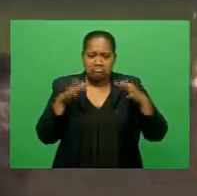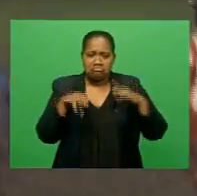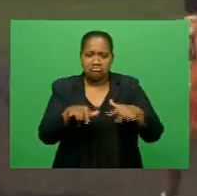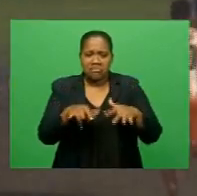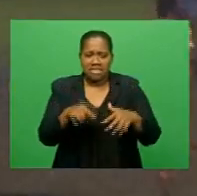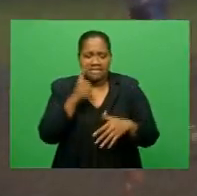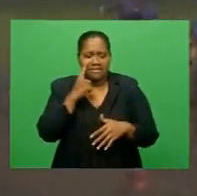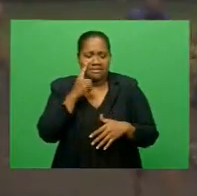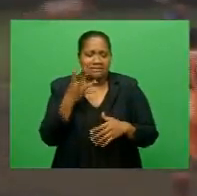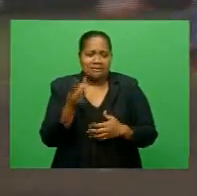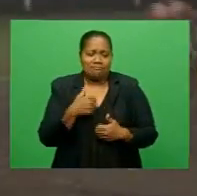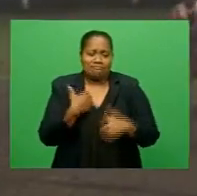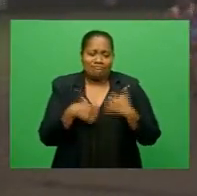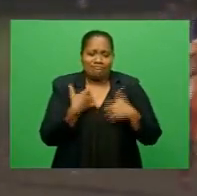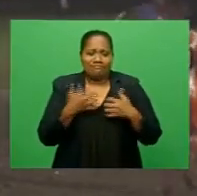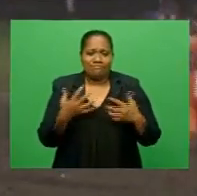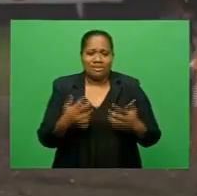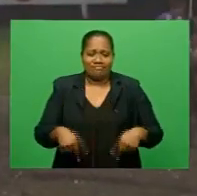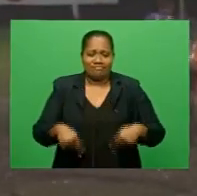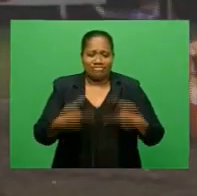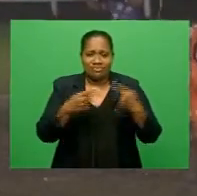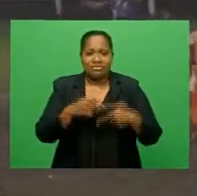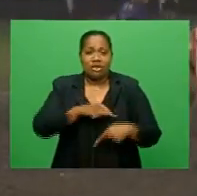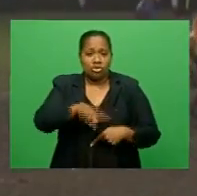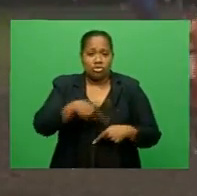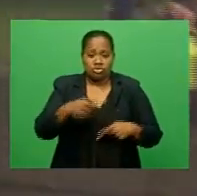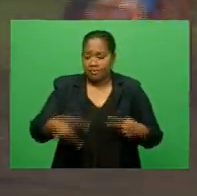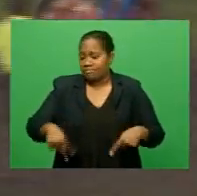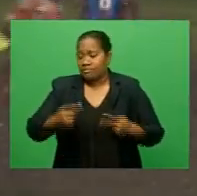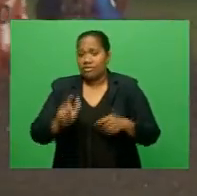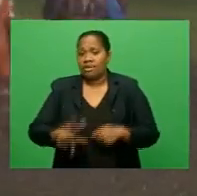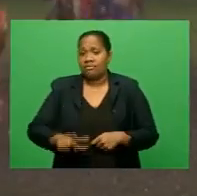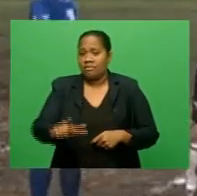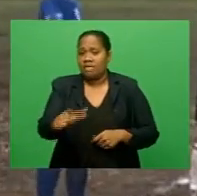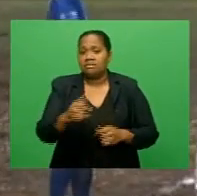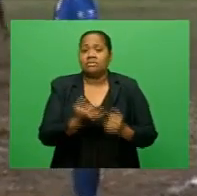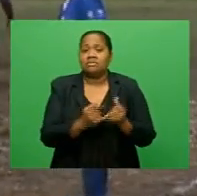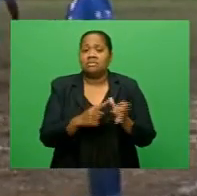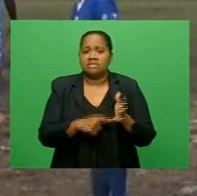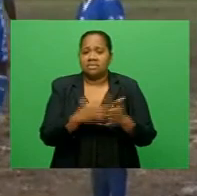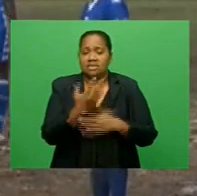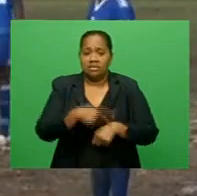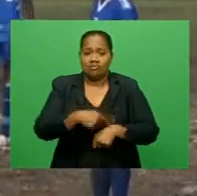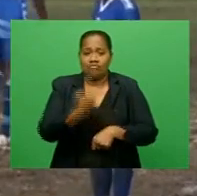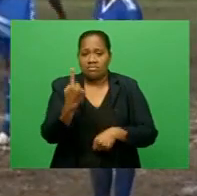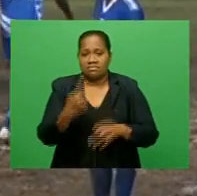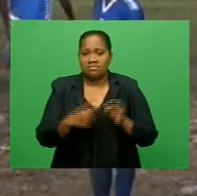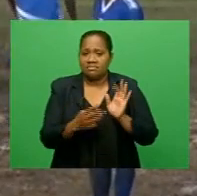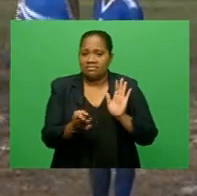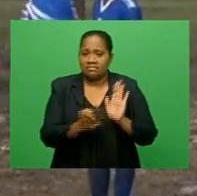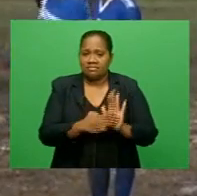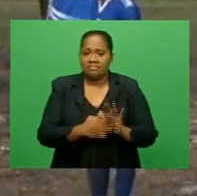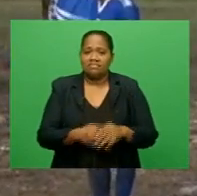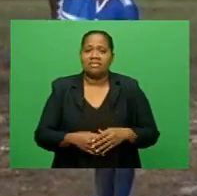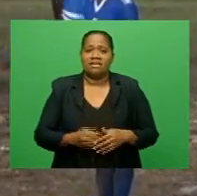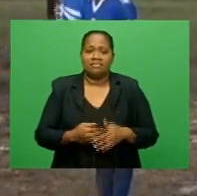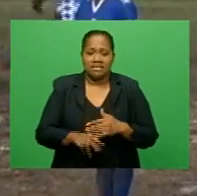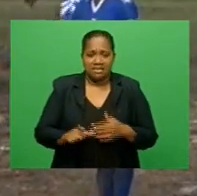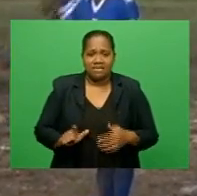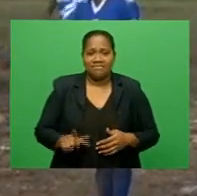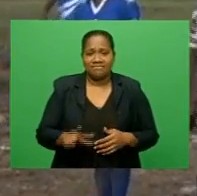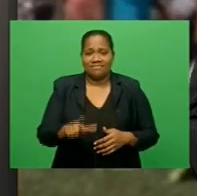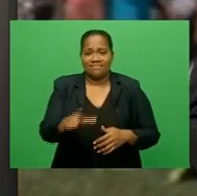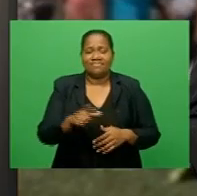matches. Suva takes on Lambasa in the second semi-final on Saturday at 1 p.m. at Subrail Park. Tale Materkula,